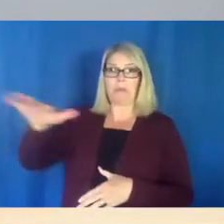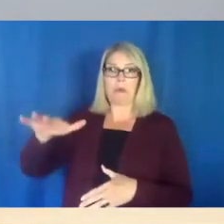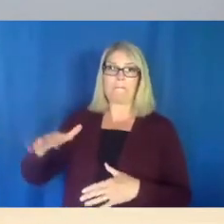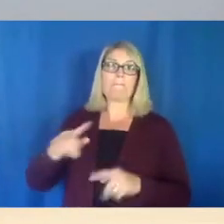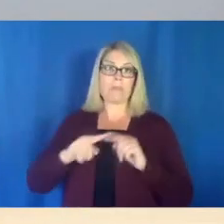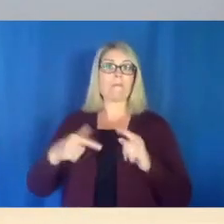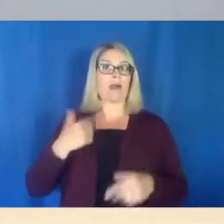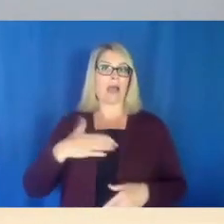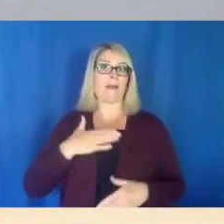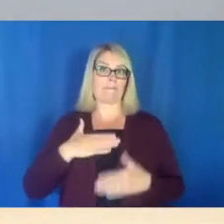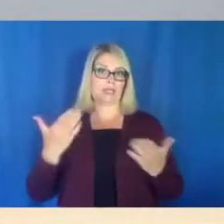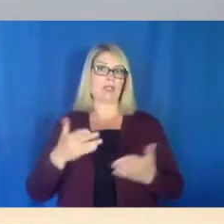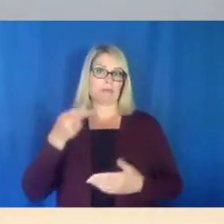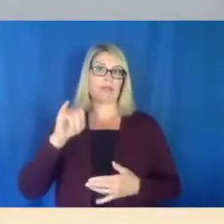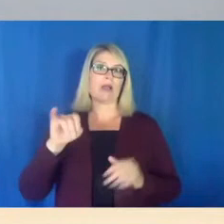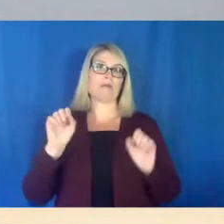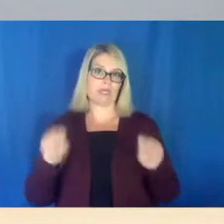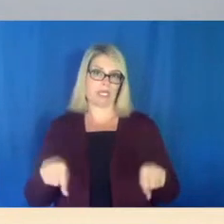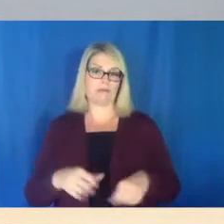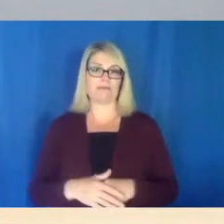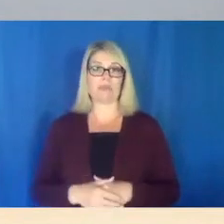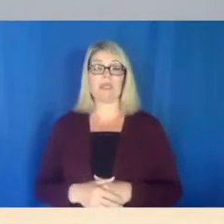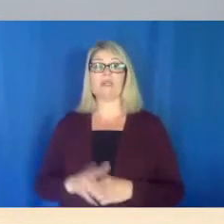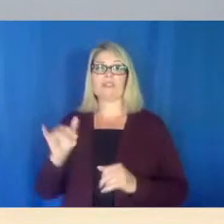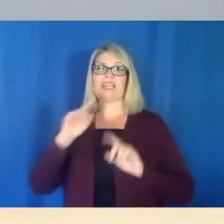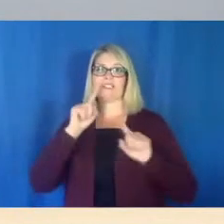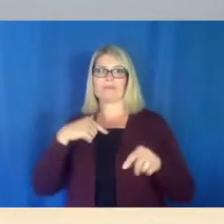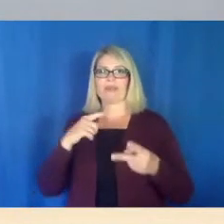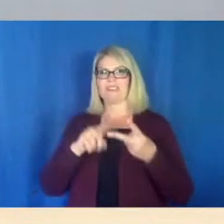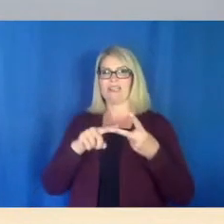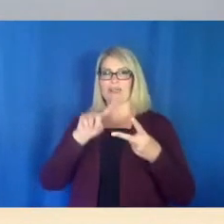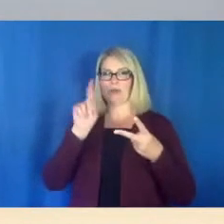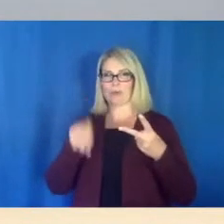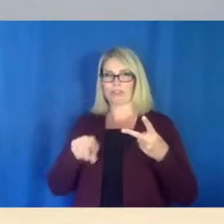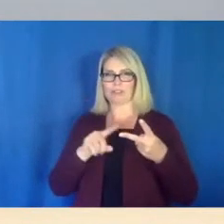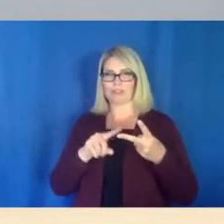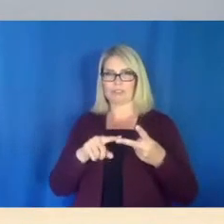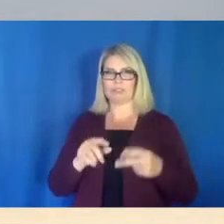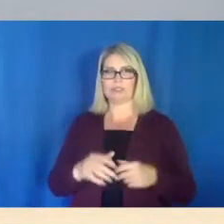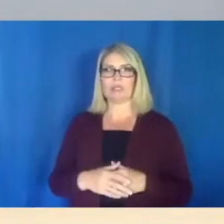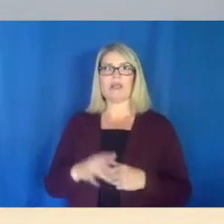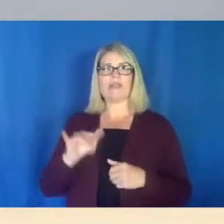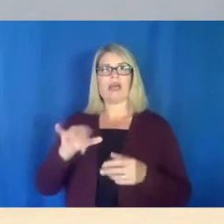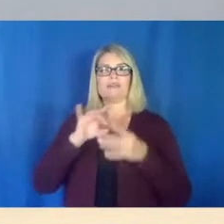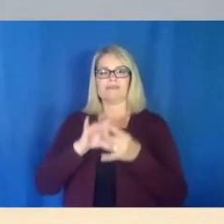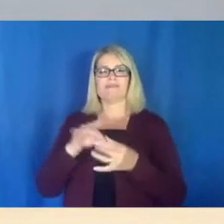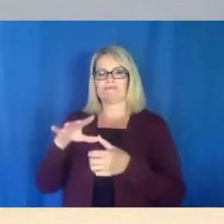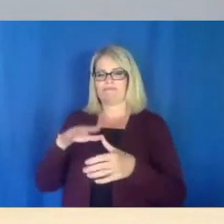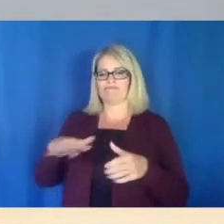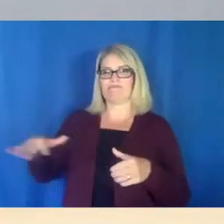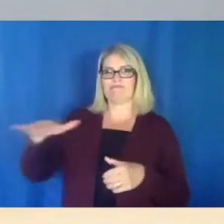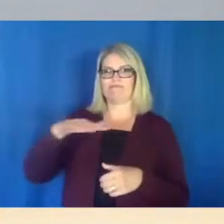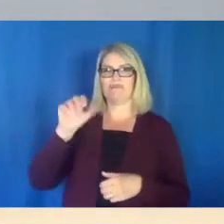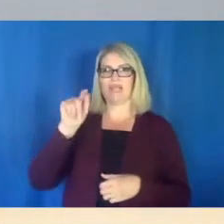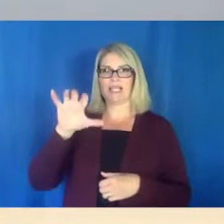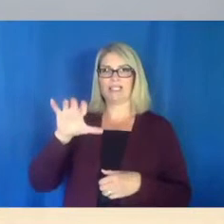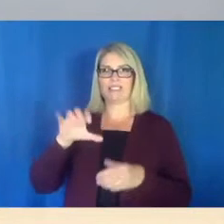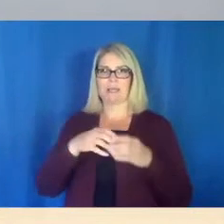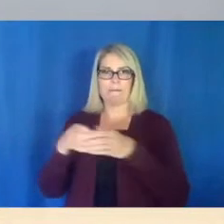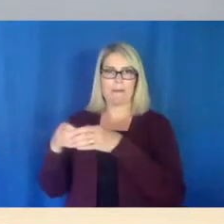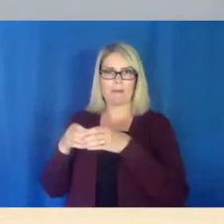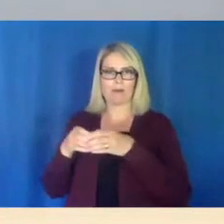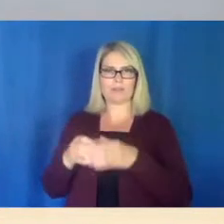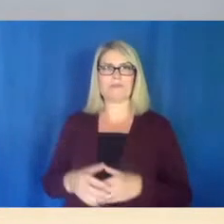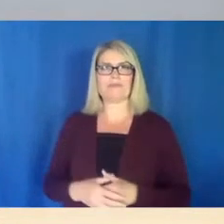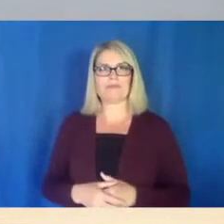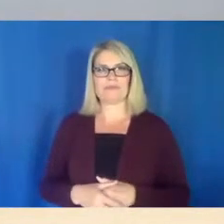Yeah, that's great. And you led into my second question on kind of the unity within the Atlantic region. We heard last week from your counterpart